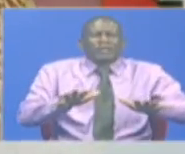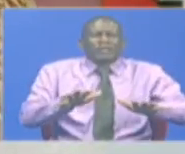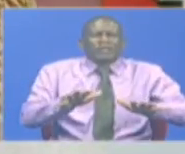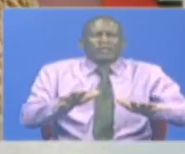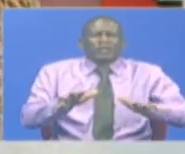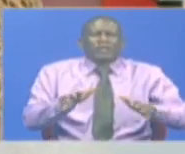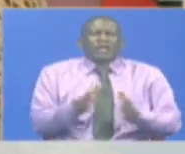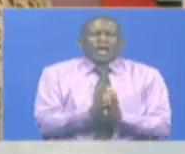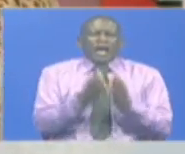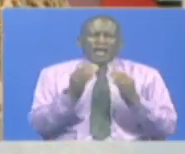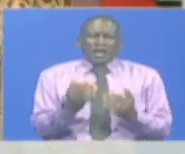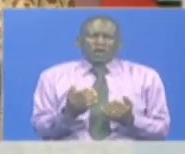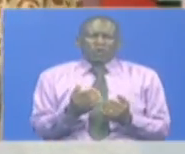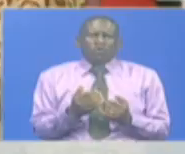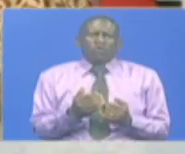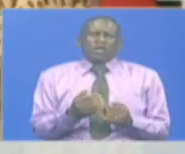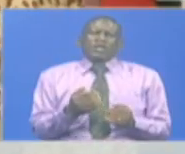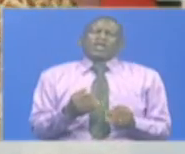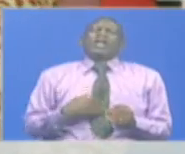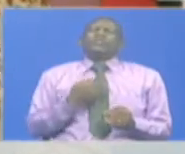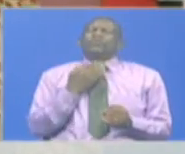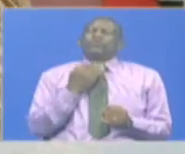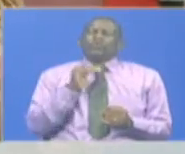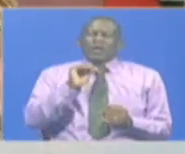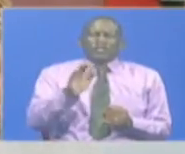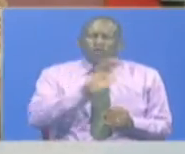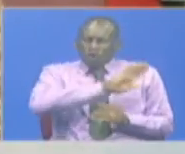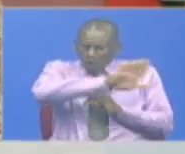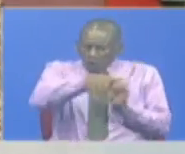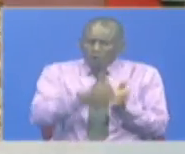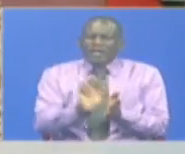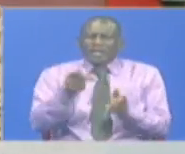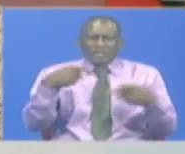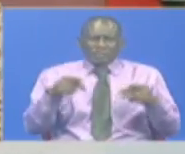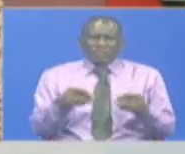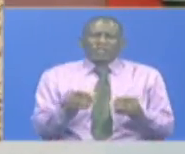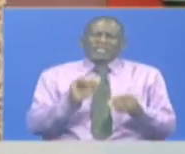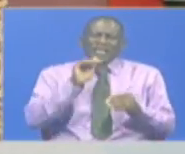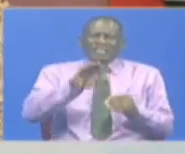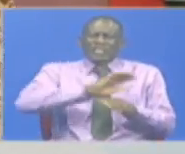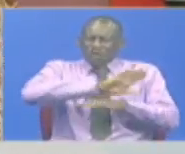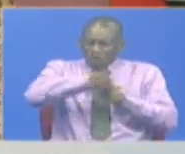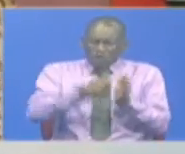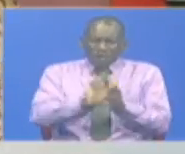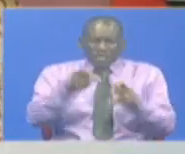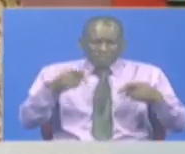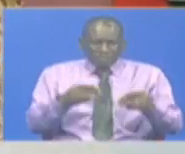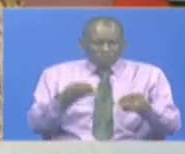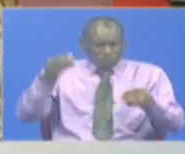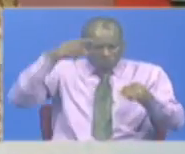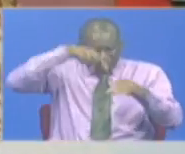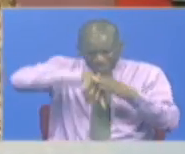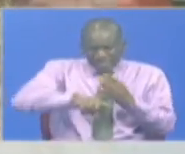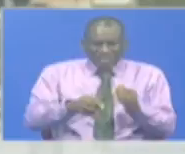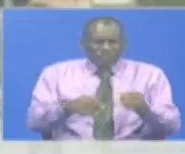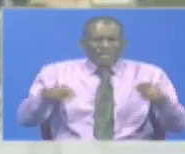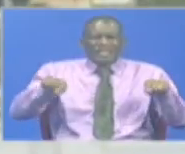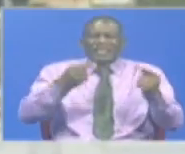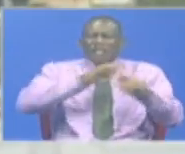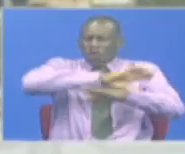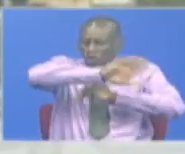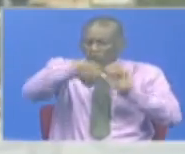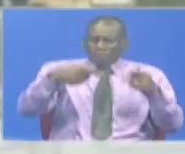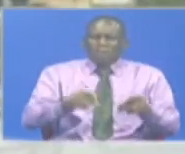He's asking every single Kenyan to sneak him in so that he can attack all of us. President Kenyatta